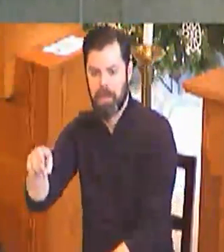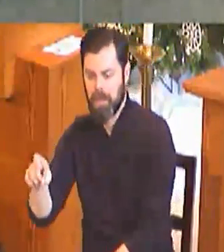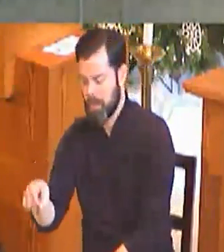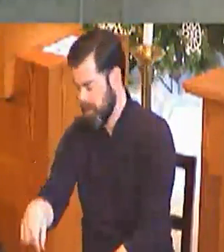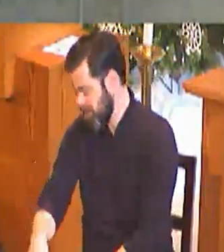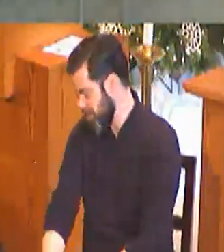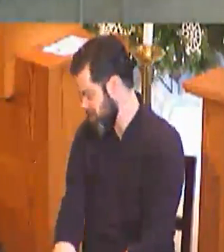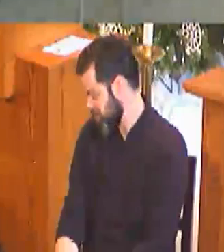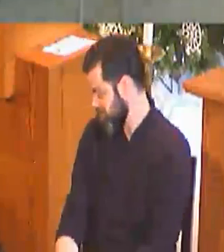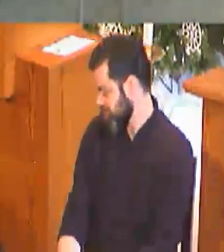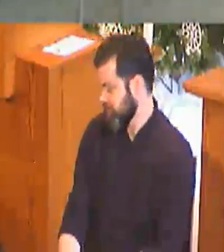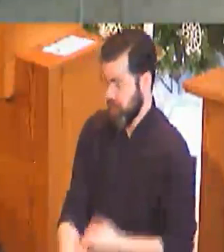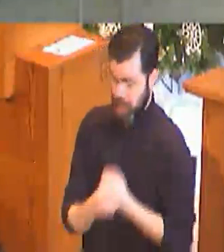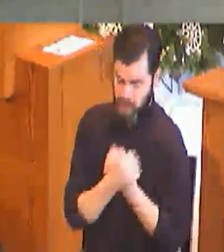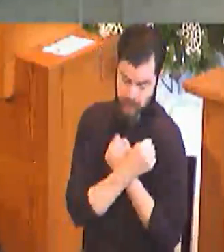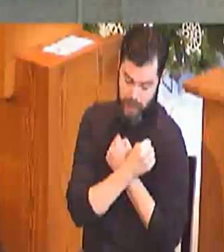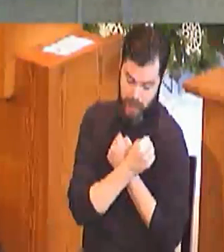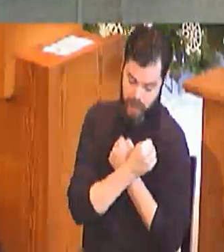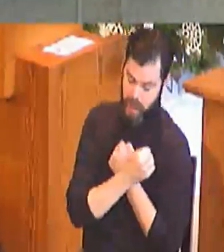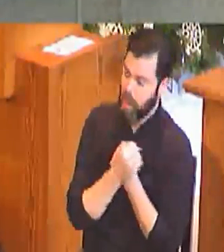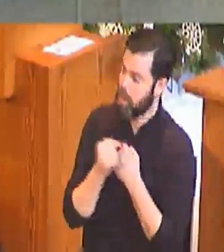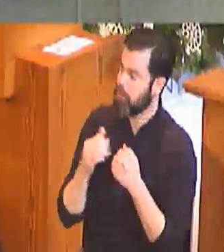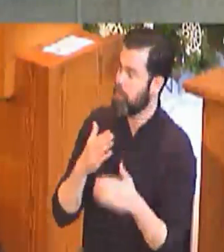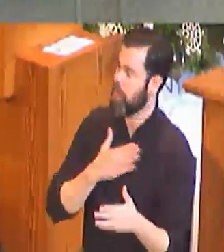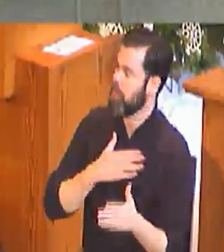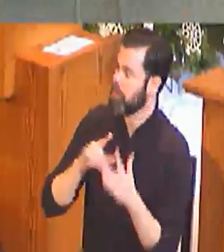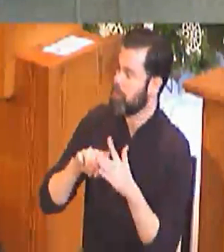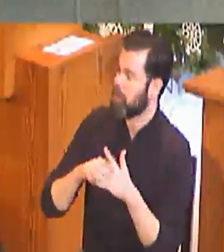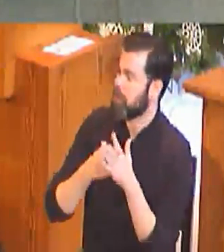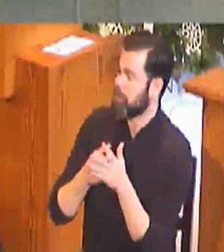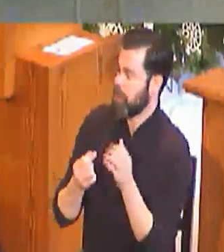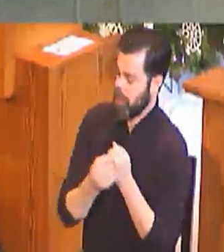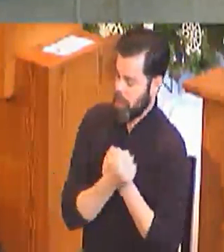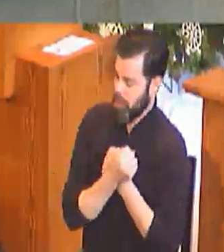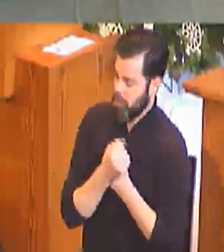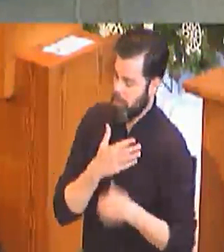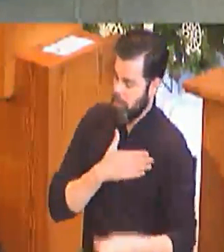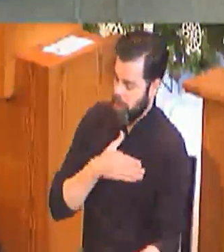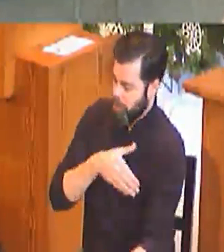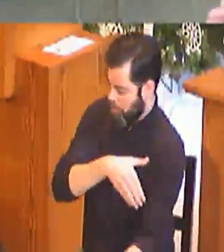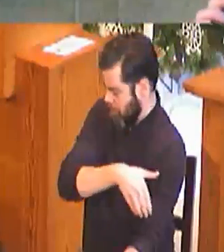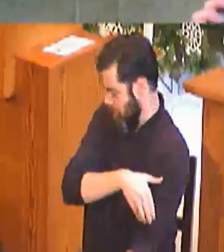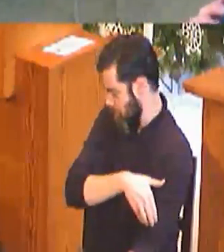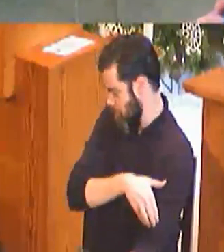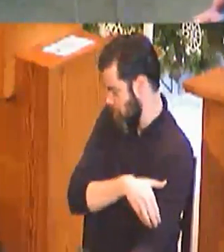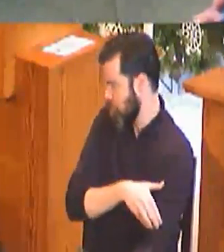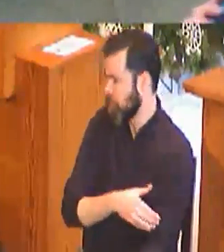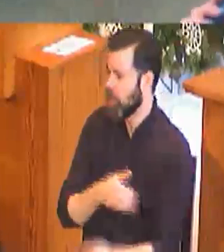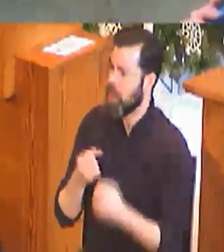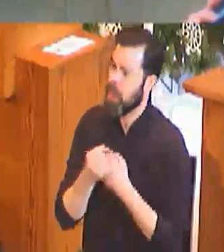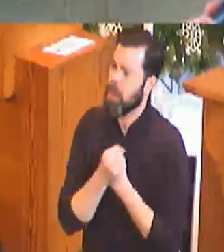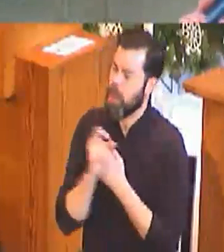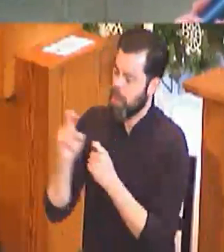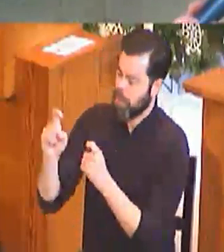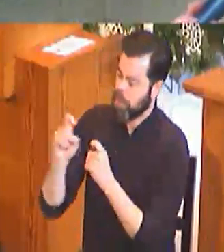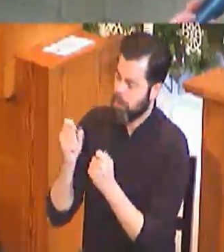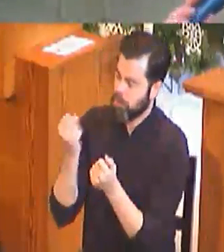is my source. Love is my source. Love is my power. Love gives